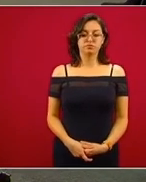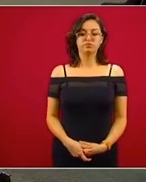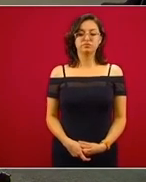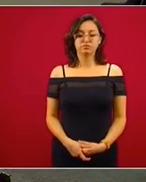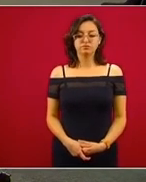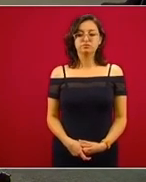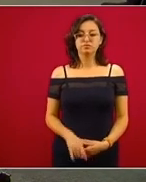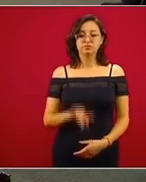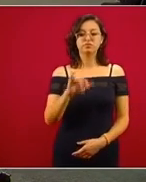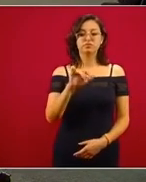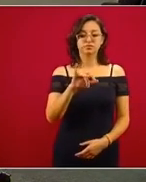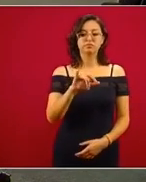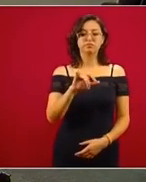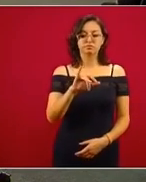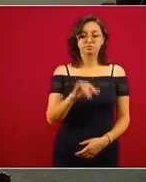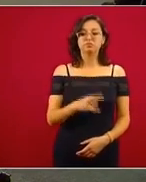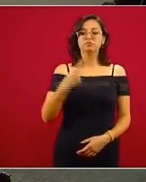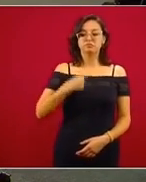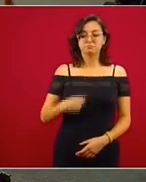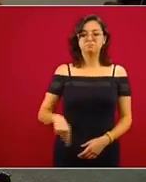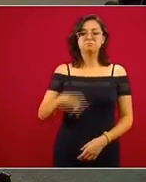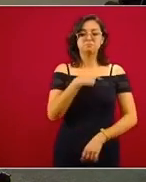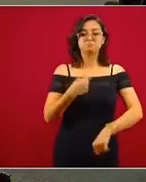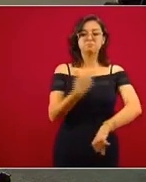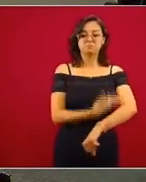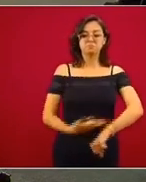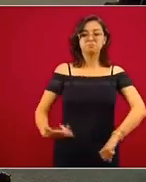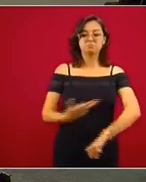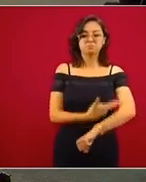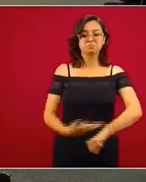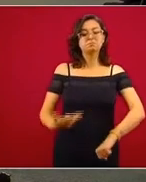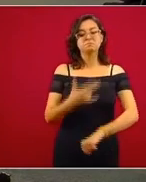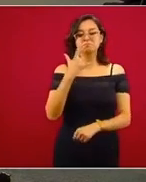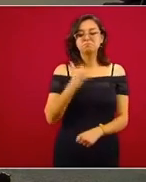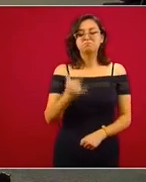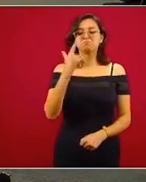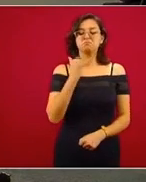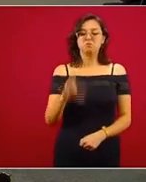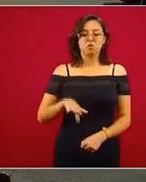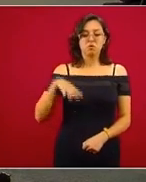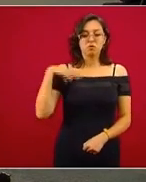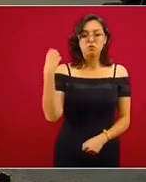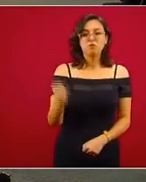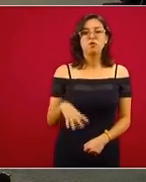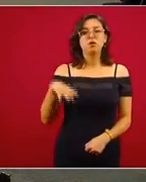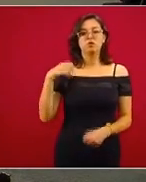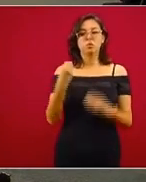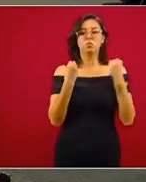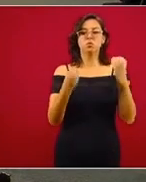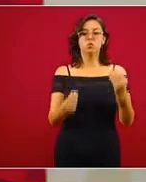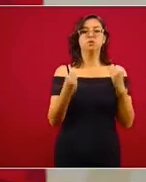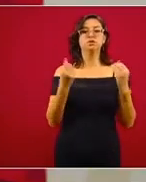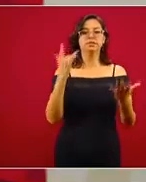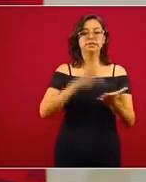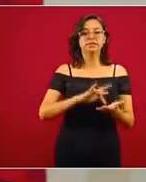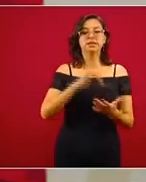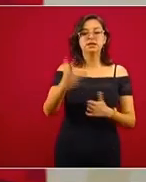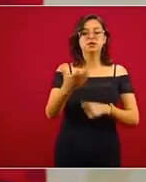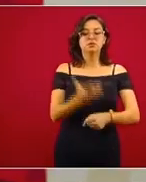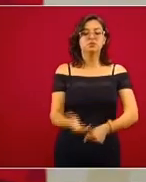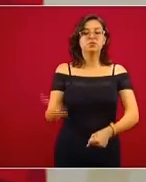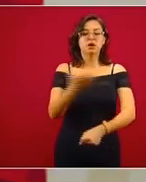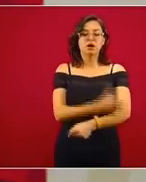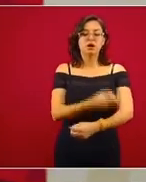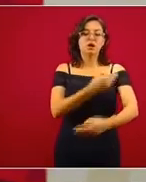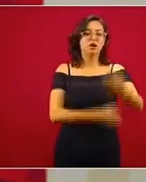definitely. Yes, this has been a multiple effort. And we've been working with our colleagues